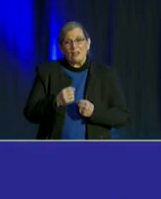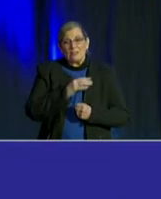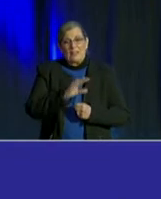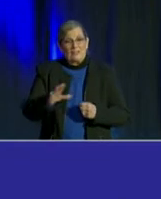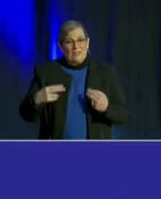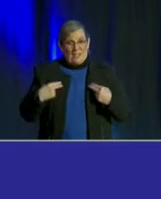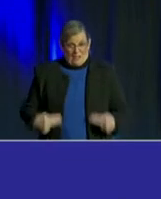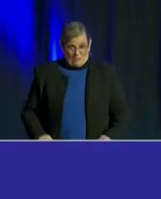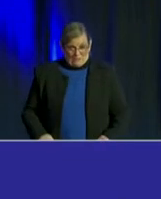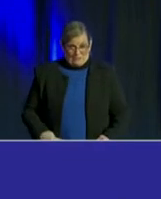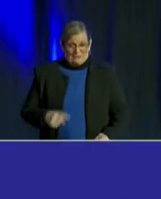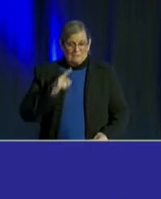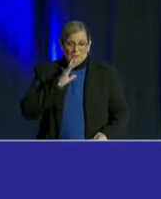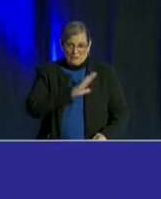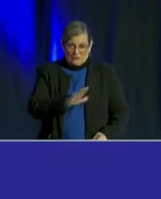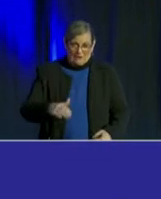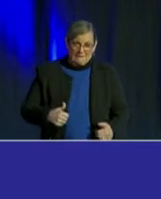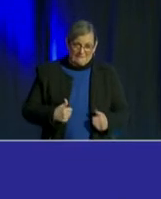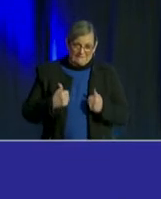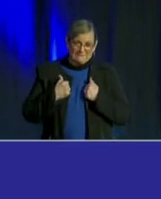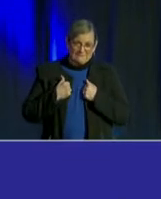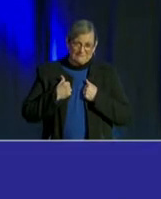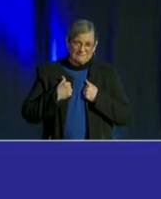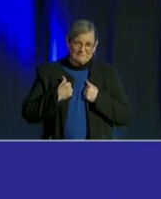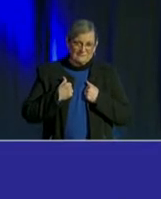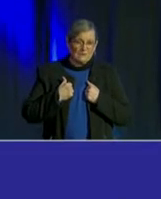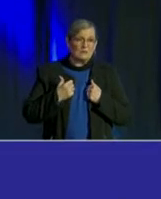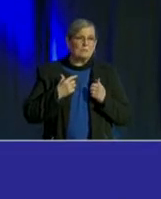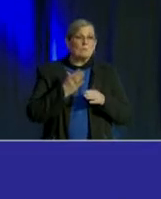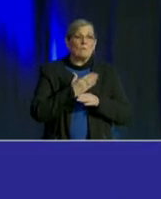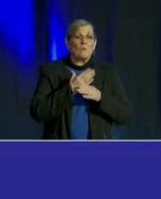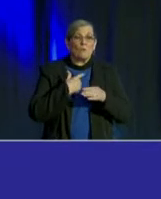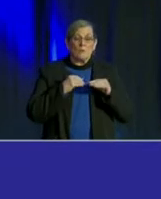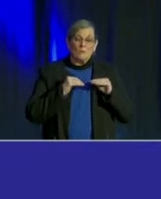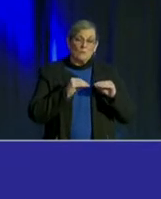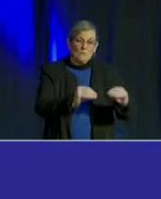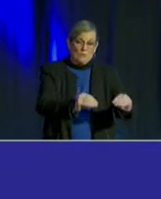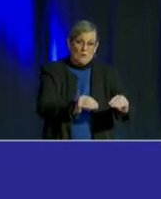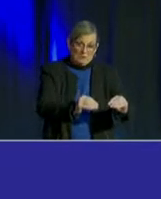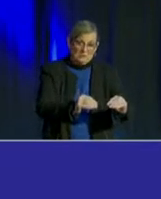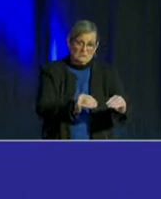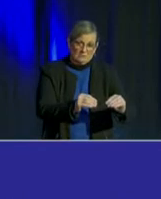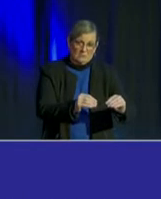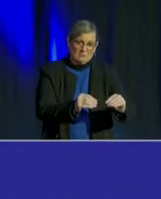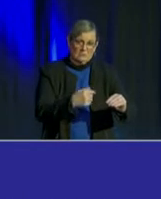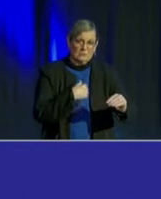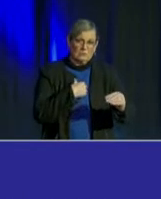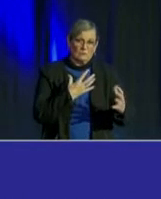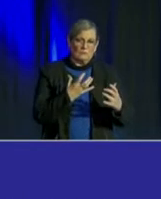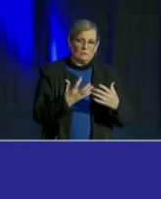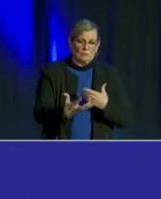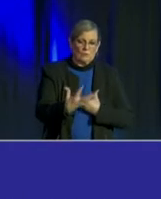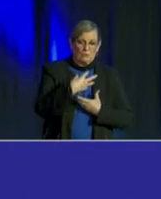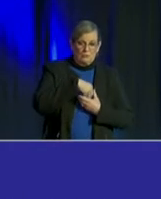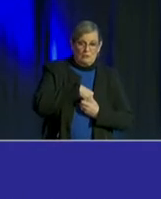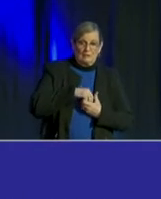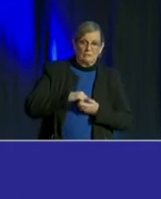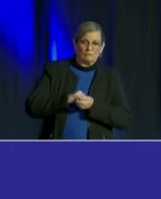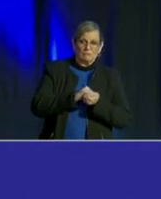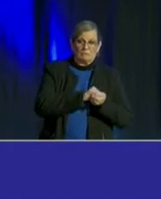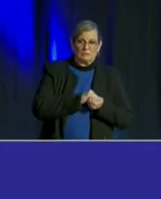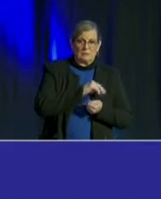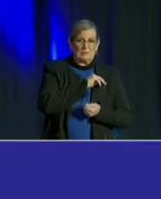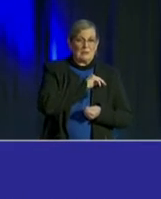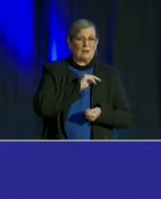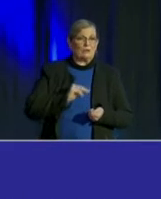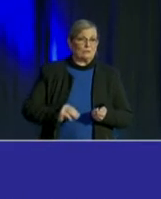So as you move forward, much of what we learned thus far will be incorporated in the mayor's efforts going